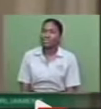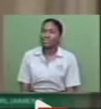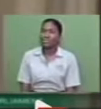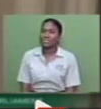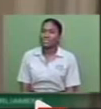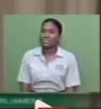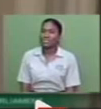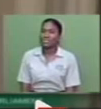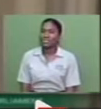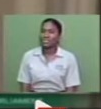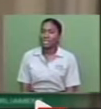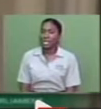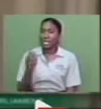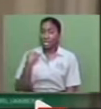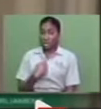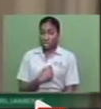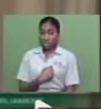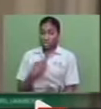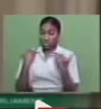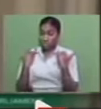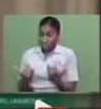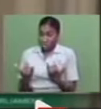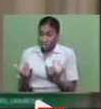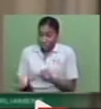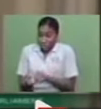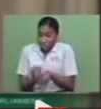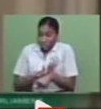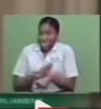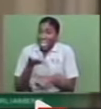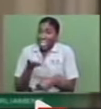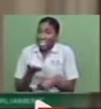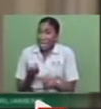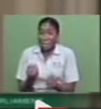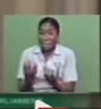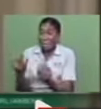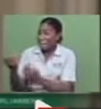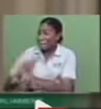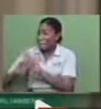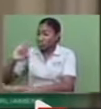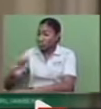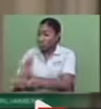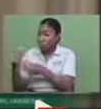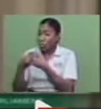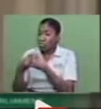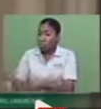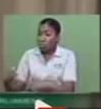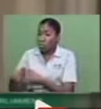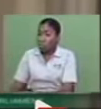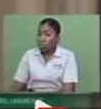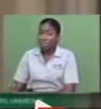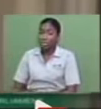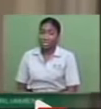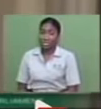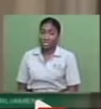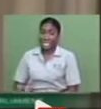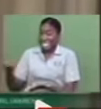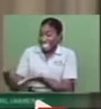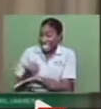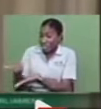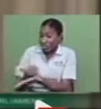We are currently facing a pandemic. Thousands have lost jobs, as I've explained, incomes and